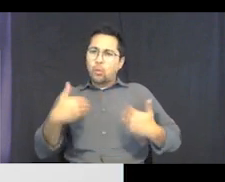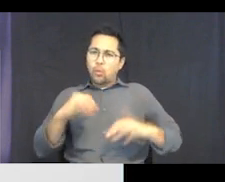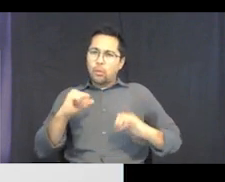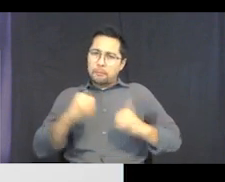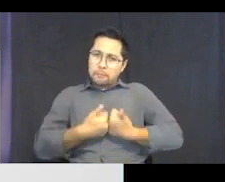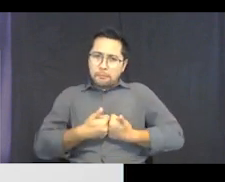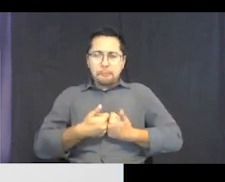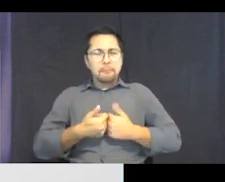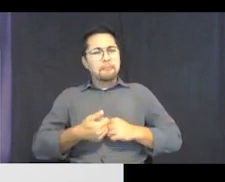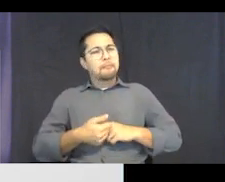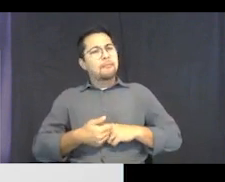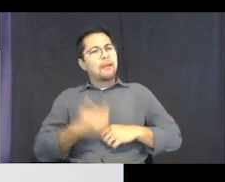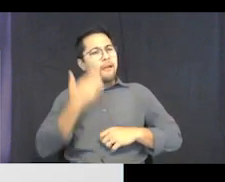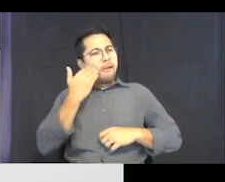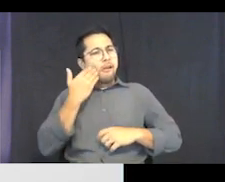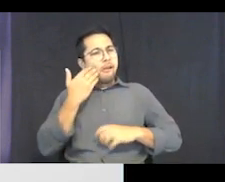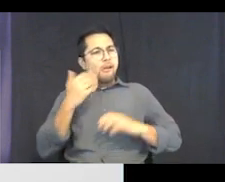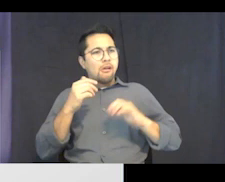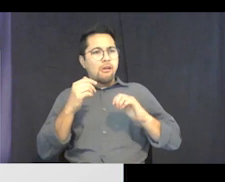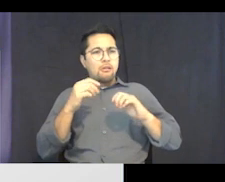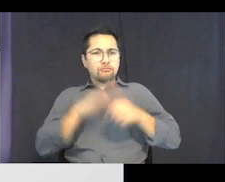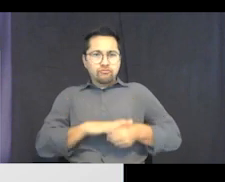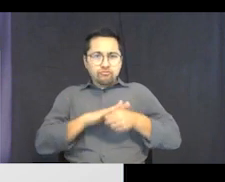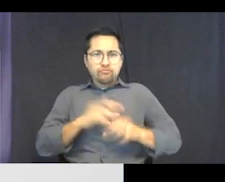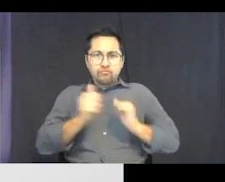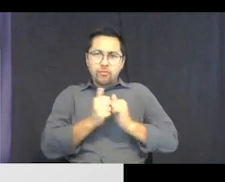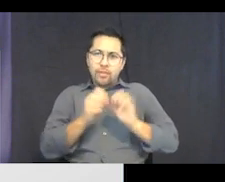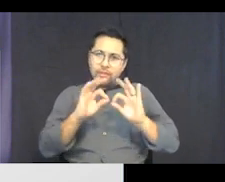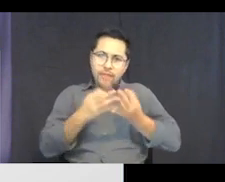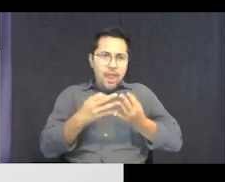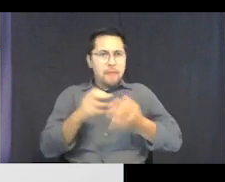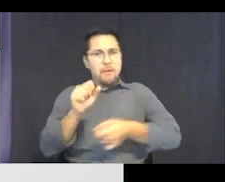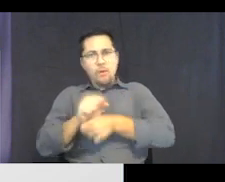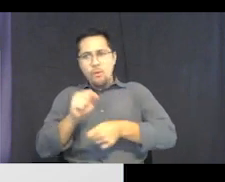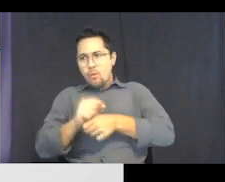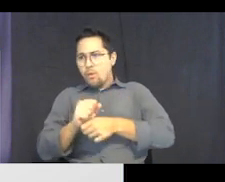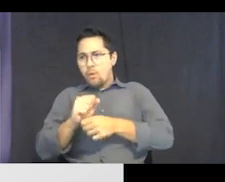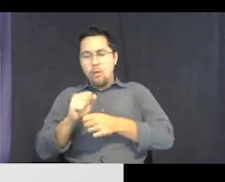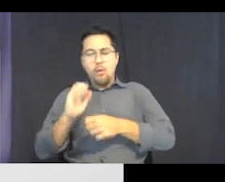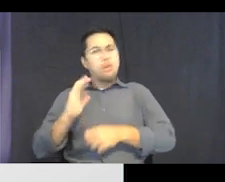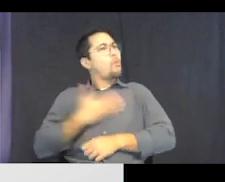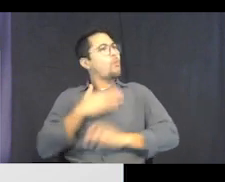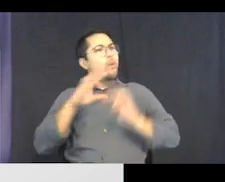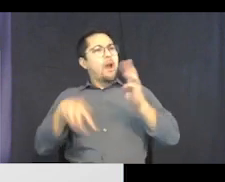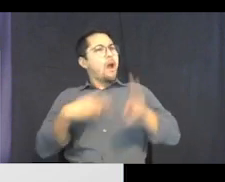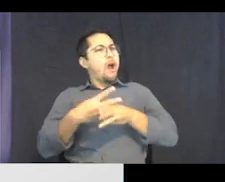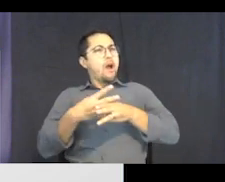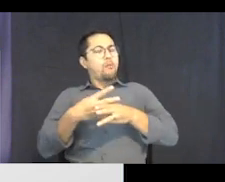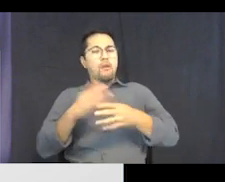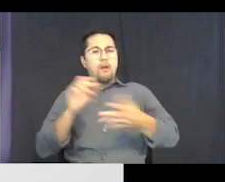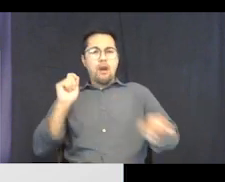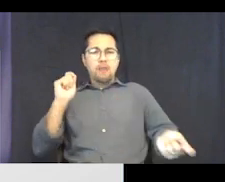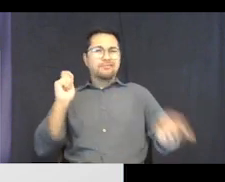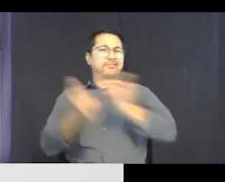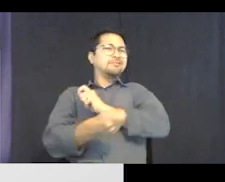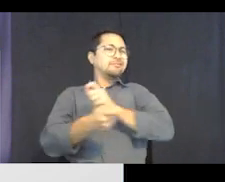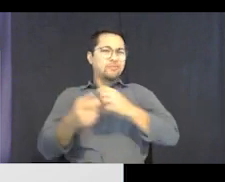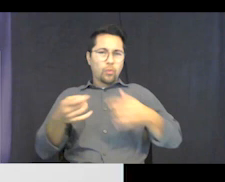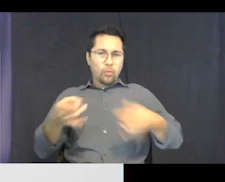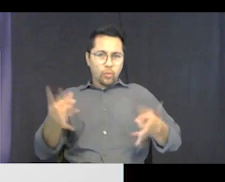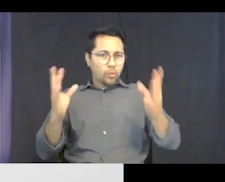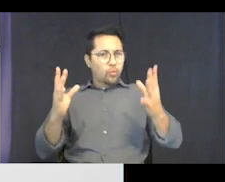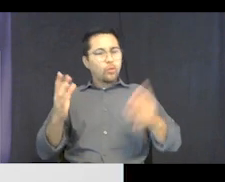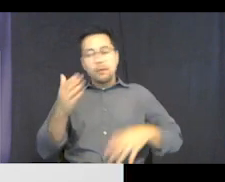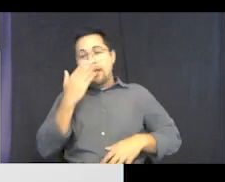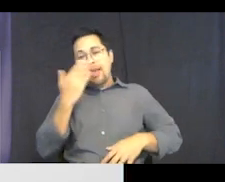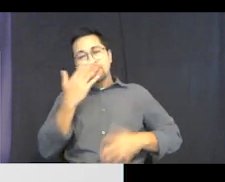the stressors between family, work, our whole world has changed in the last year and a half. So we thank you so much for